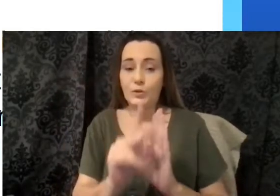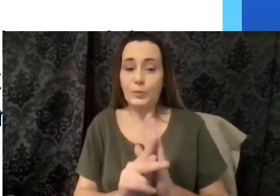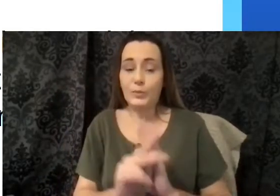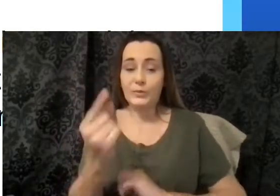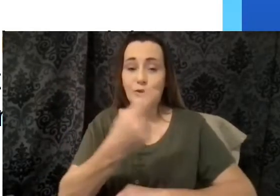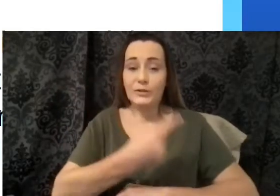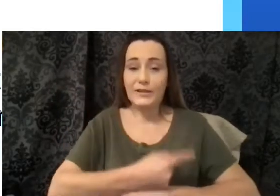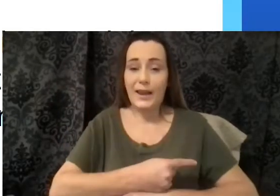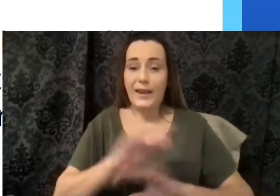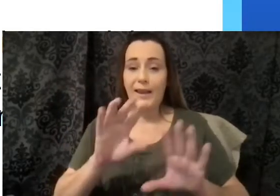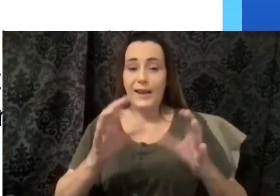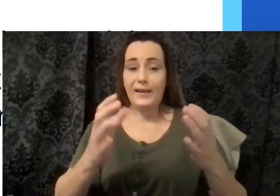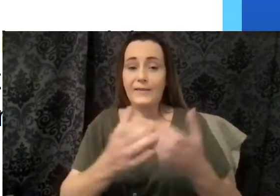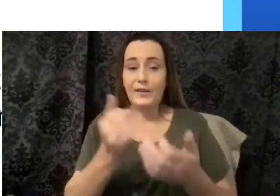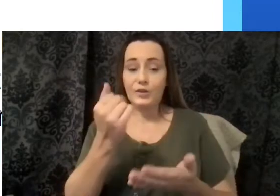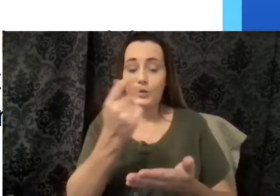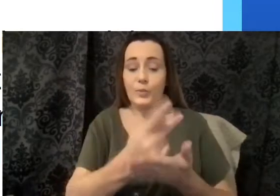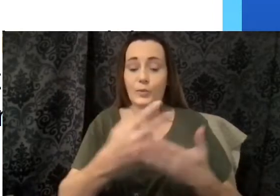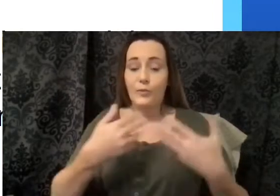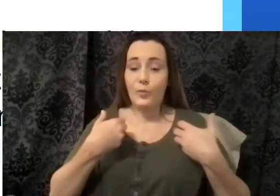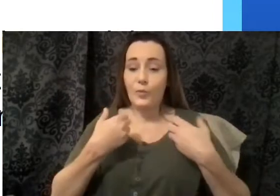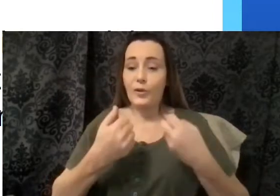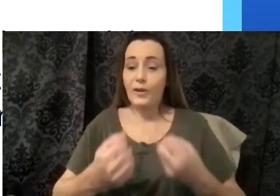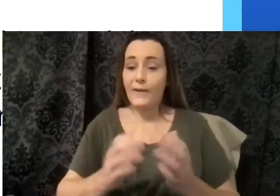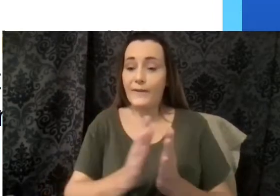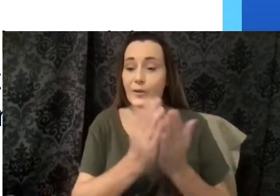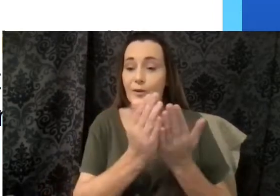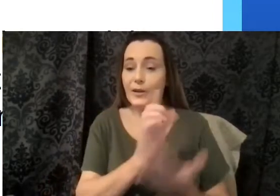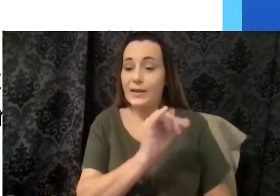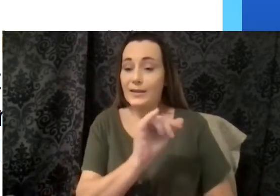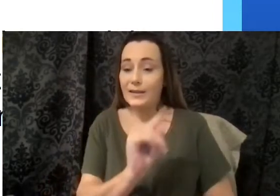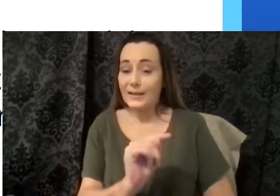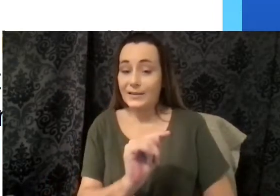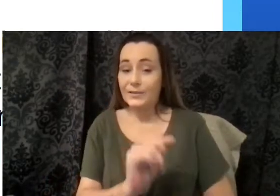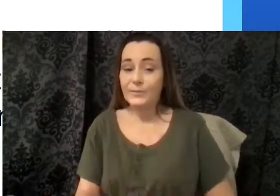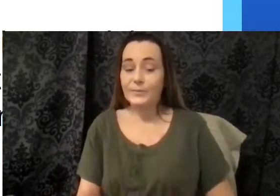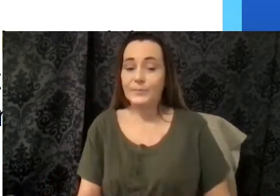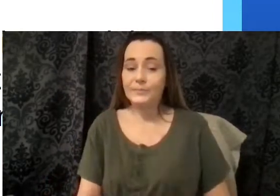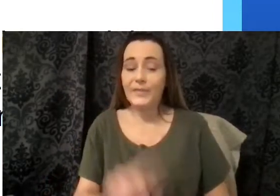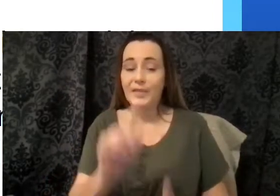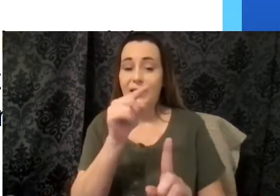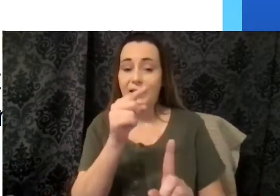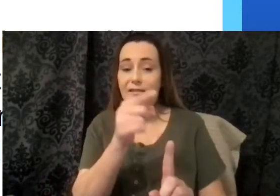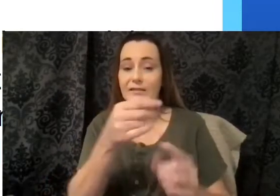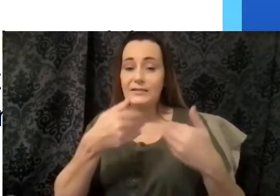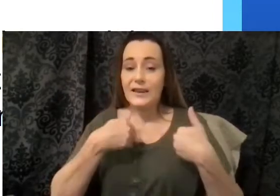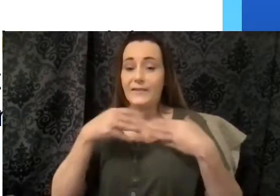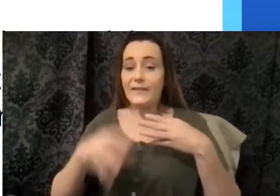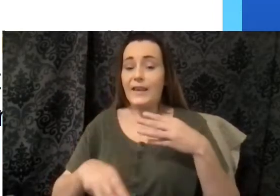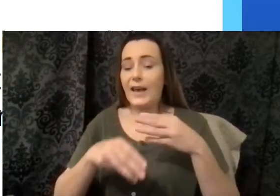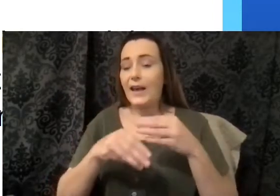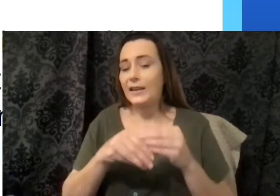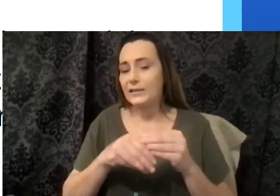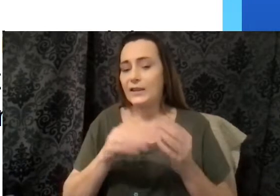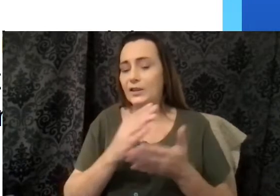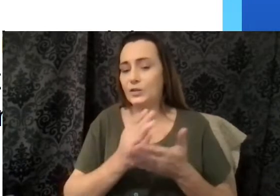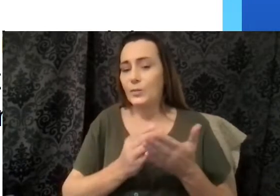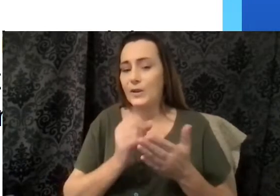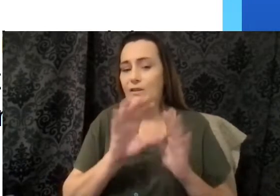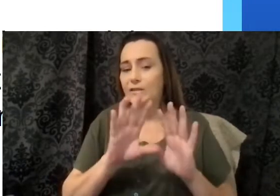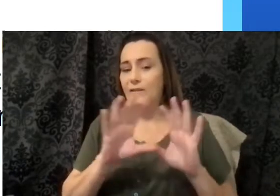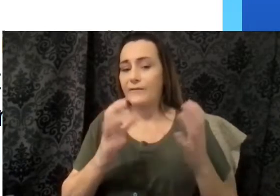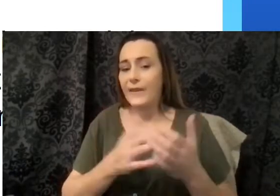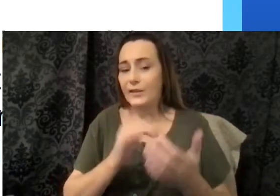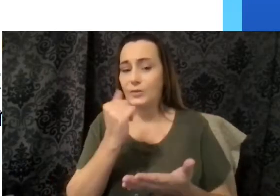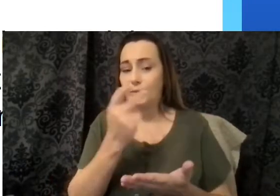as fellowship-approved recovery literature. The intent is to have an additional piece of fellowship-approved material